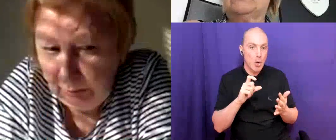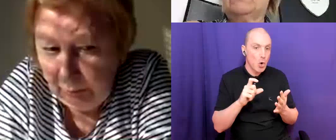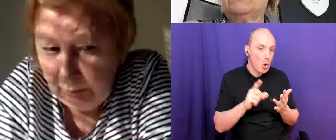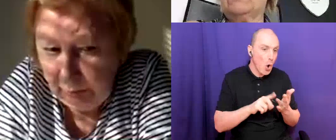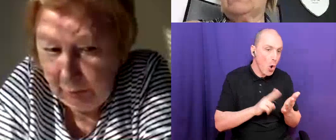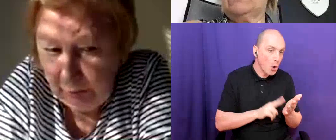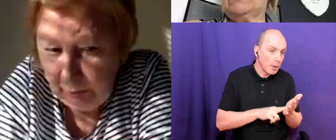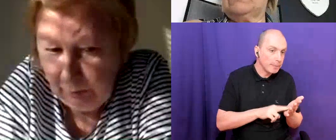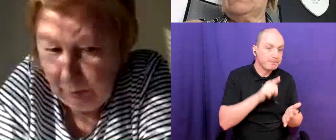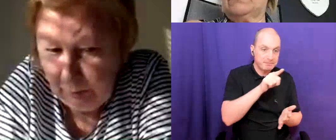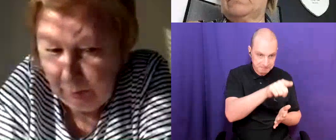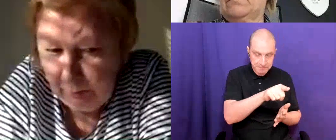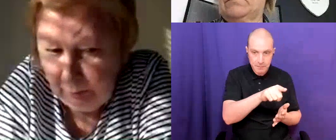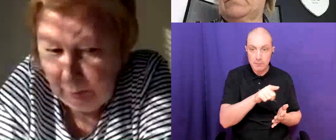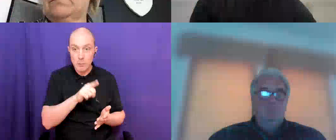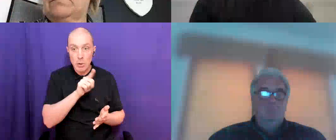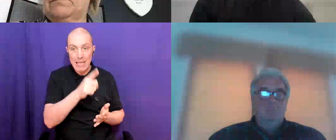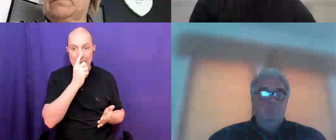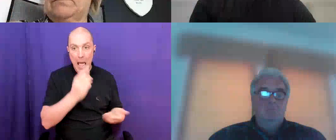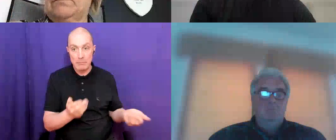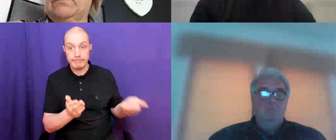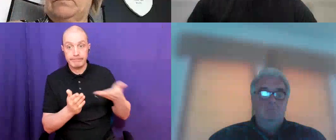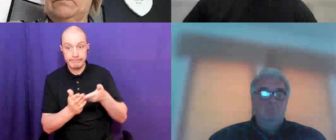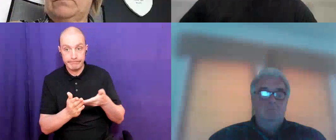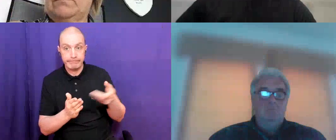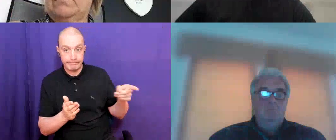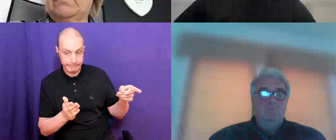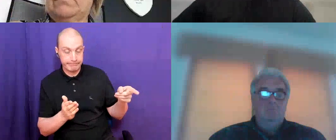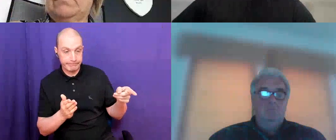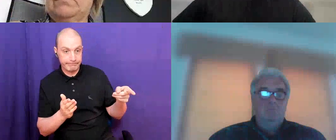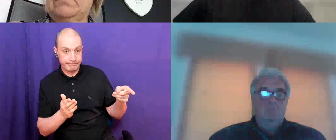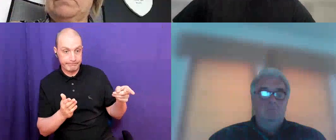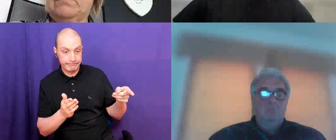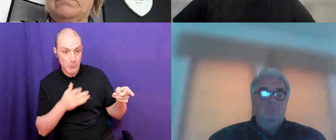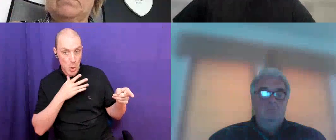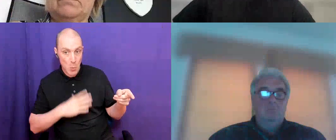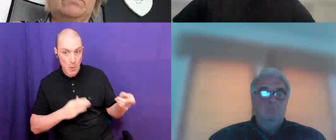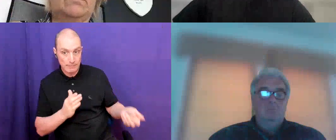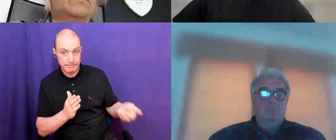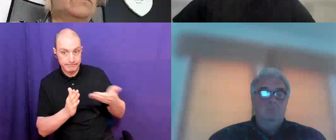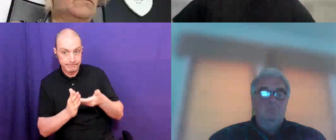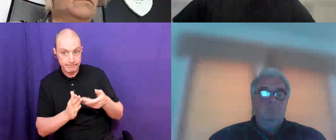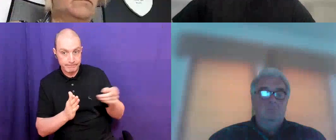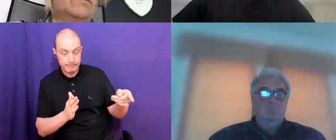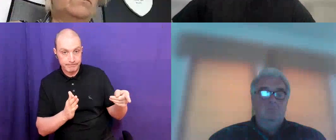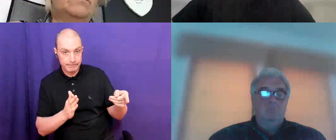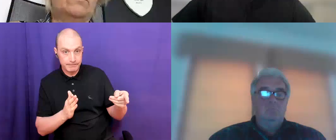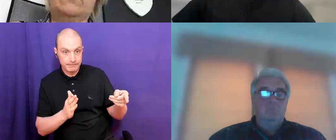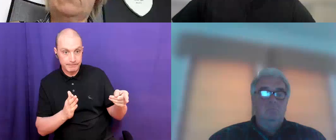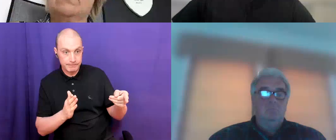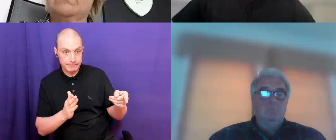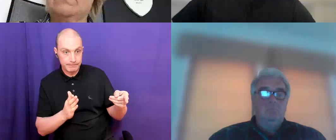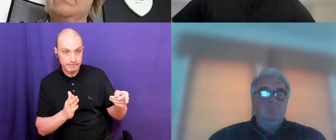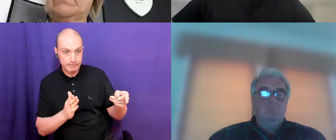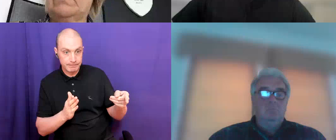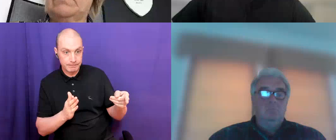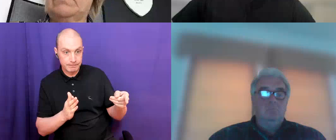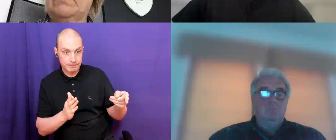questions from those attending today. So Stevie, is there anything additional you'd want to add to provide some further reassurance?